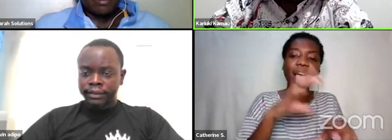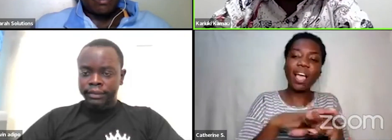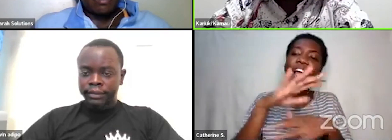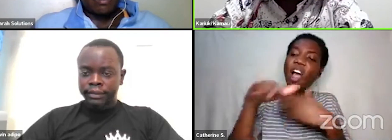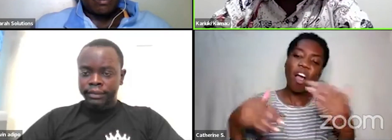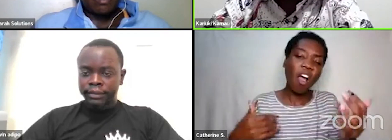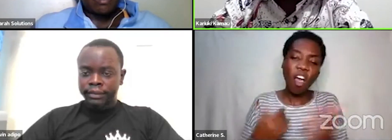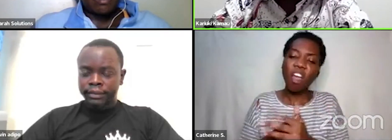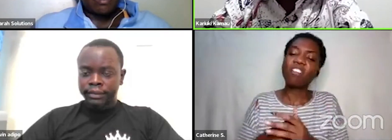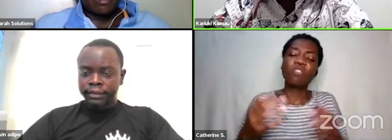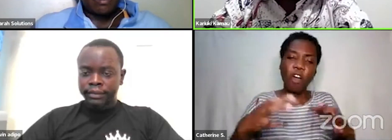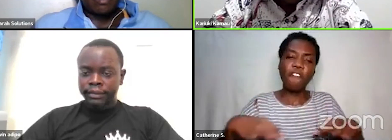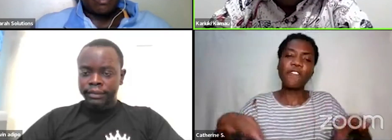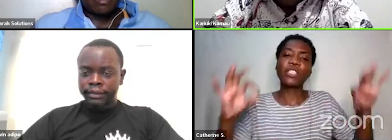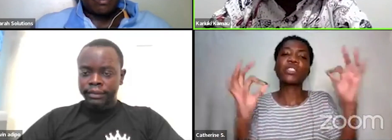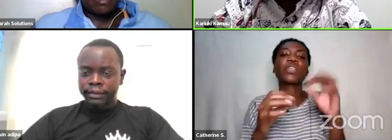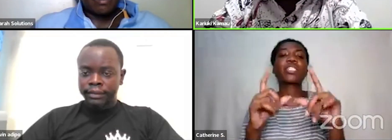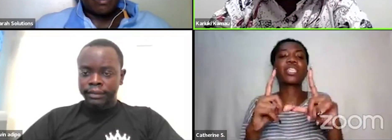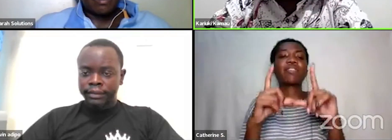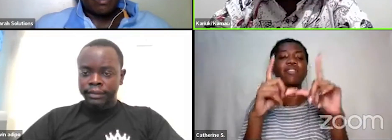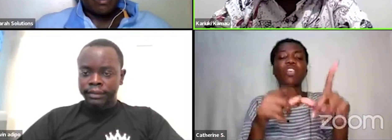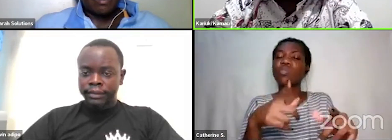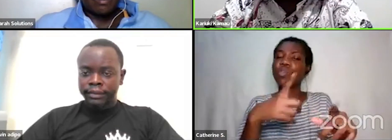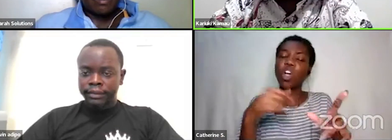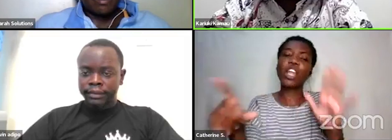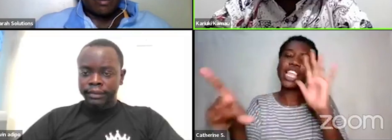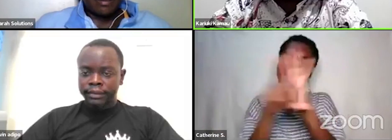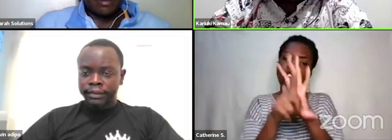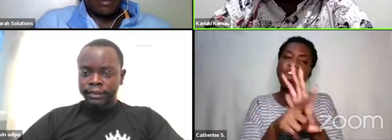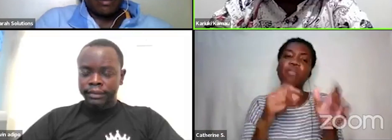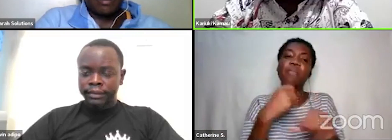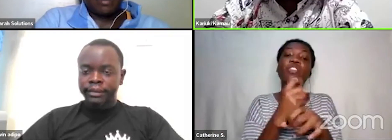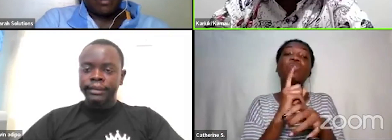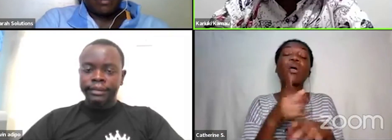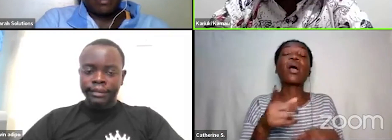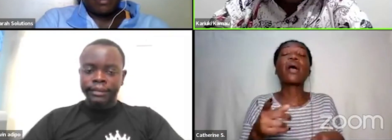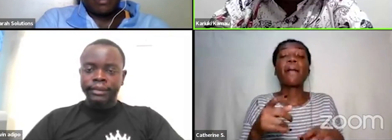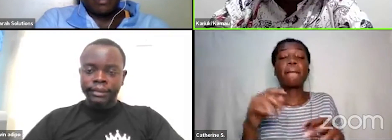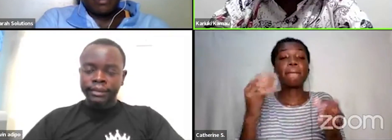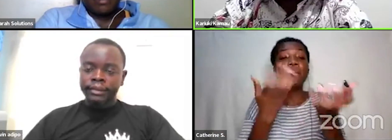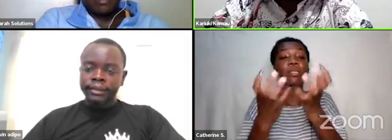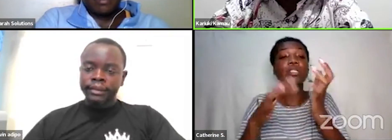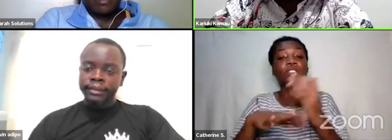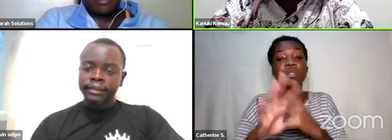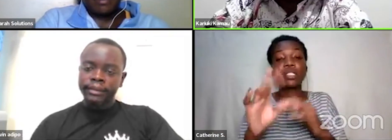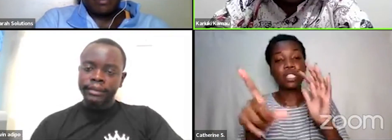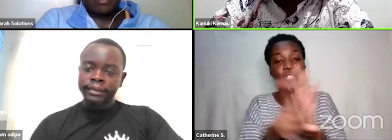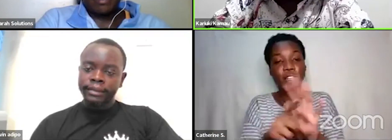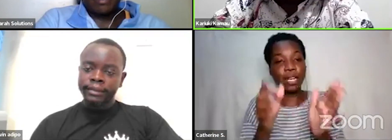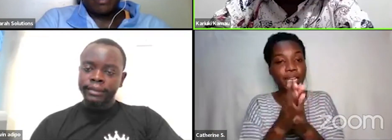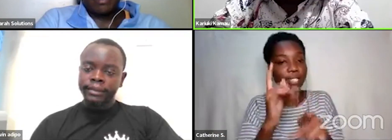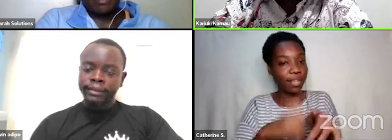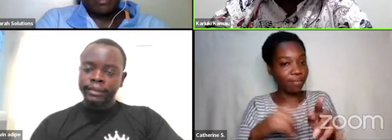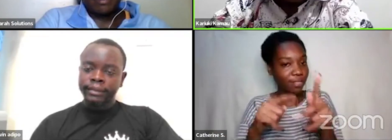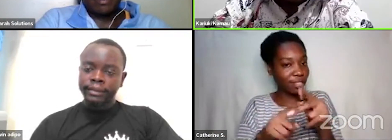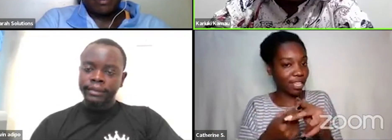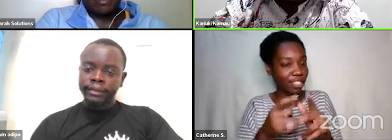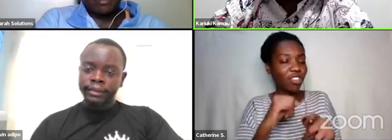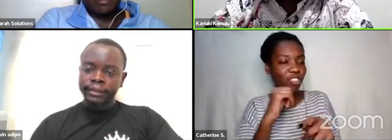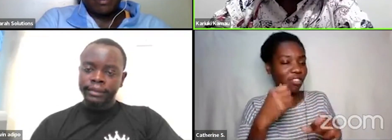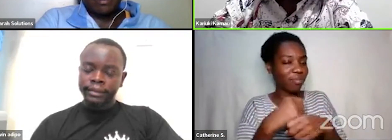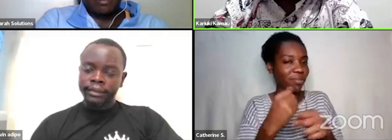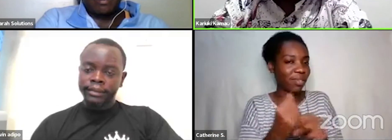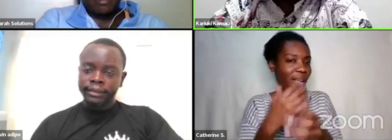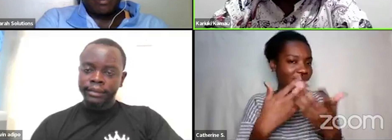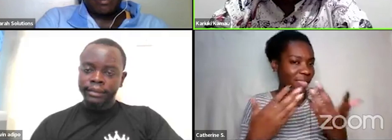formal certificate and go legal. Ensure your business is legal. But on starting, let those things not hinder you.